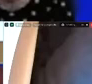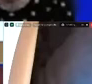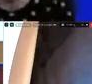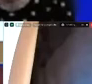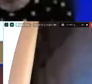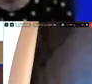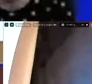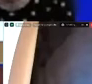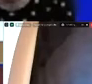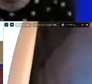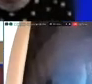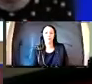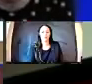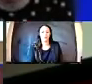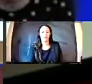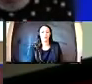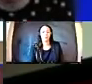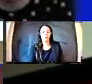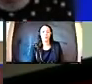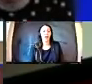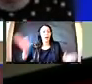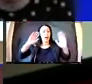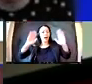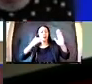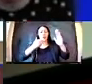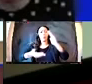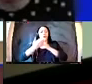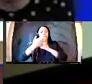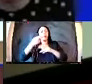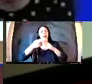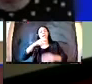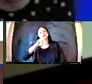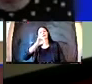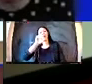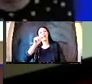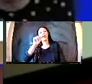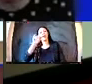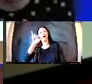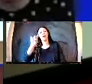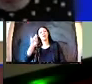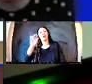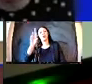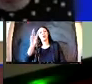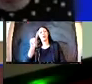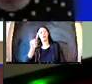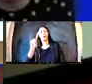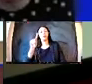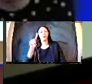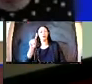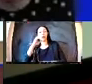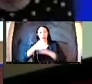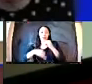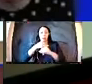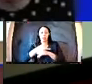Hi, good morning. My name is Diane Atwood. And, the International Christian